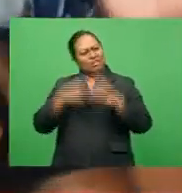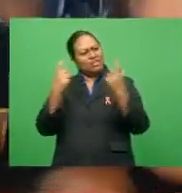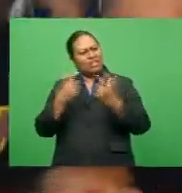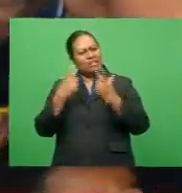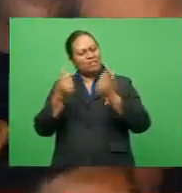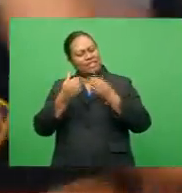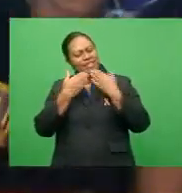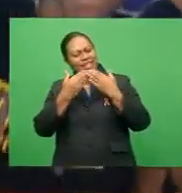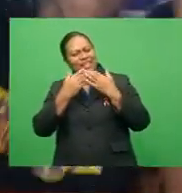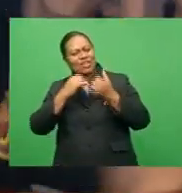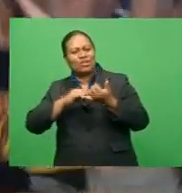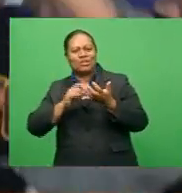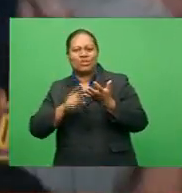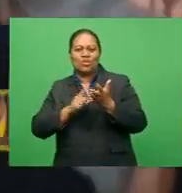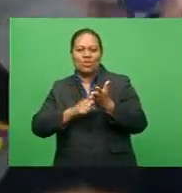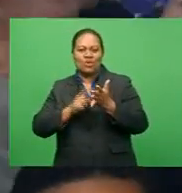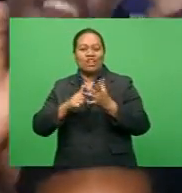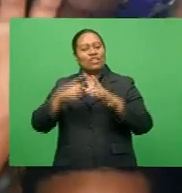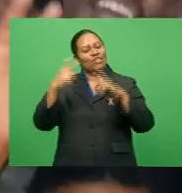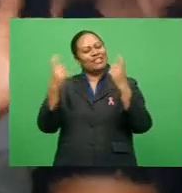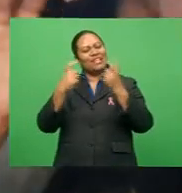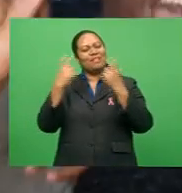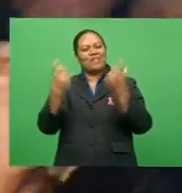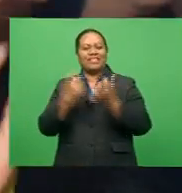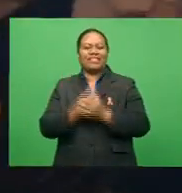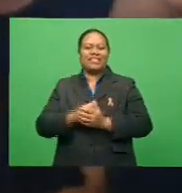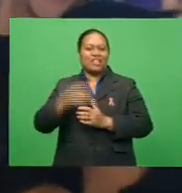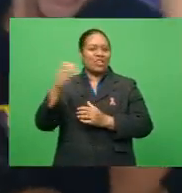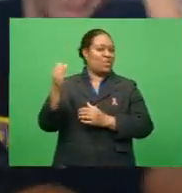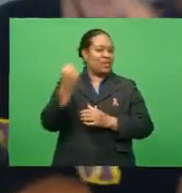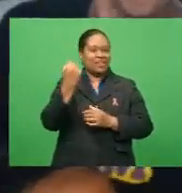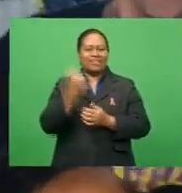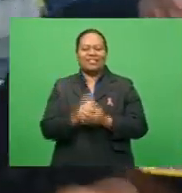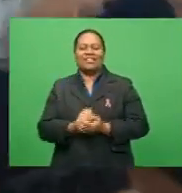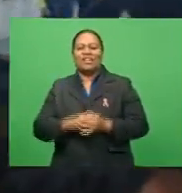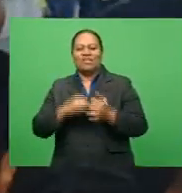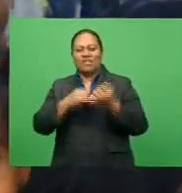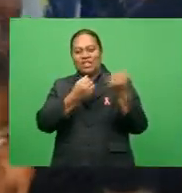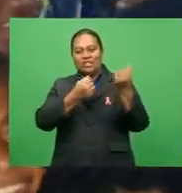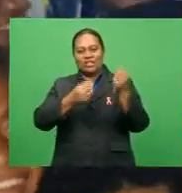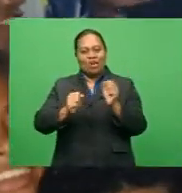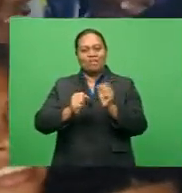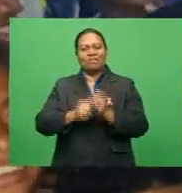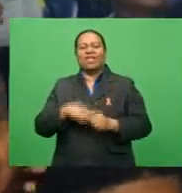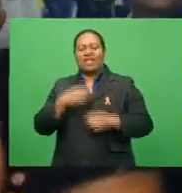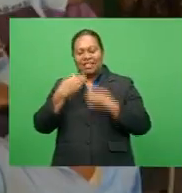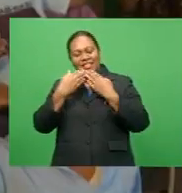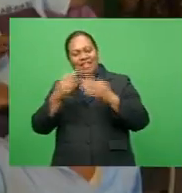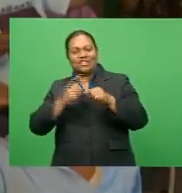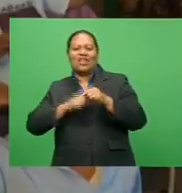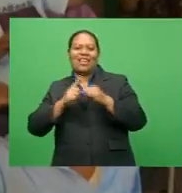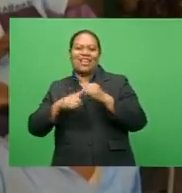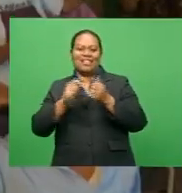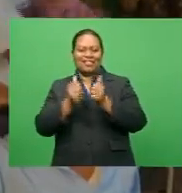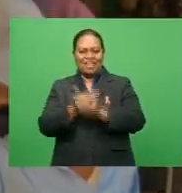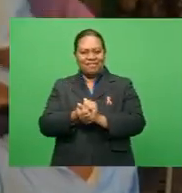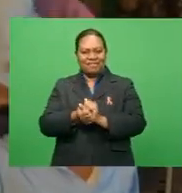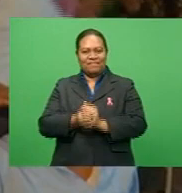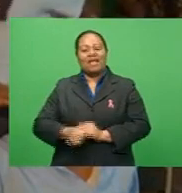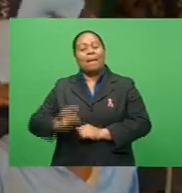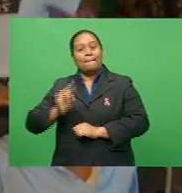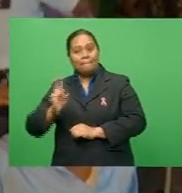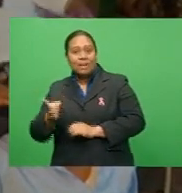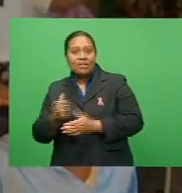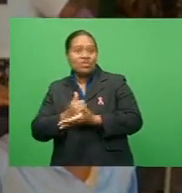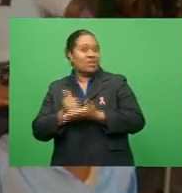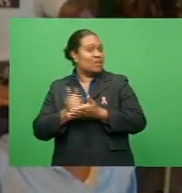Thank you, Sumi. We are now celebrating your win with the Storm. Go, Storm, go. Thank you, since it's your last game. However, the